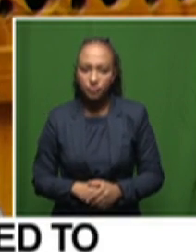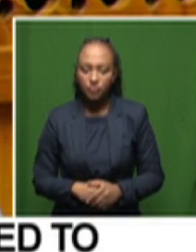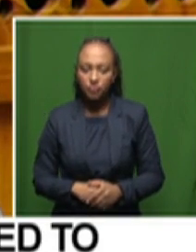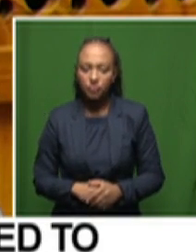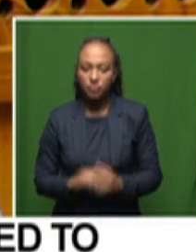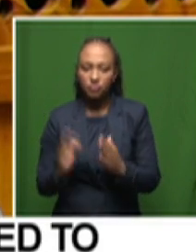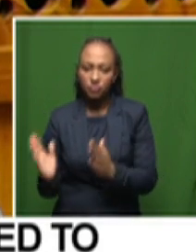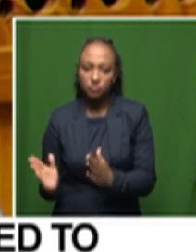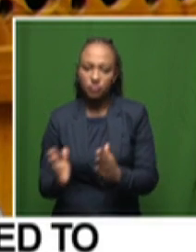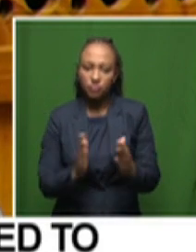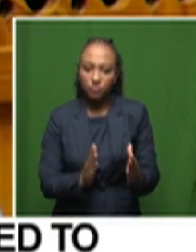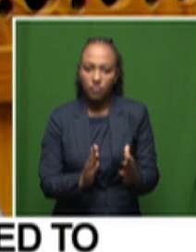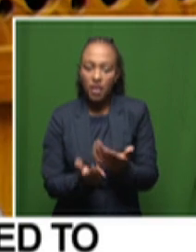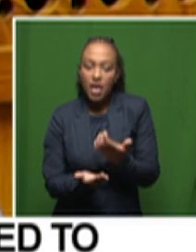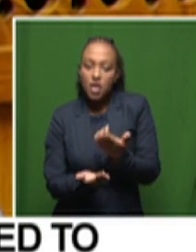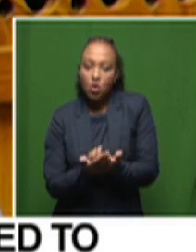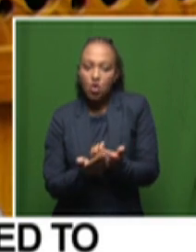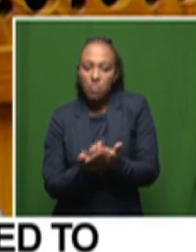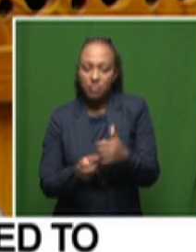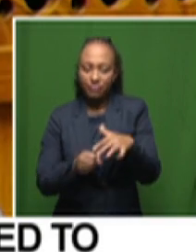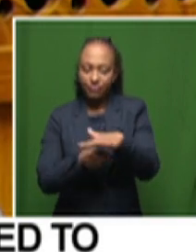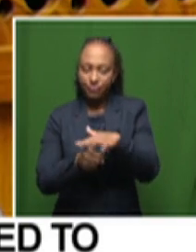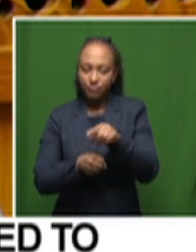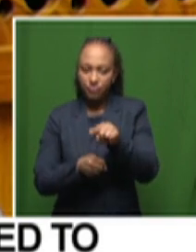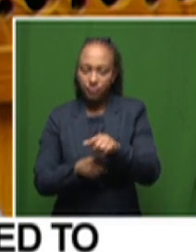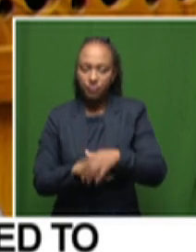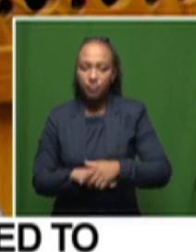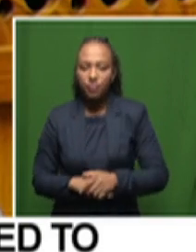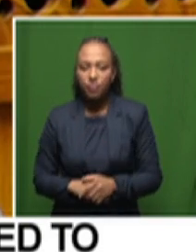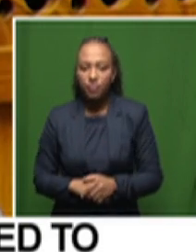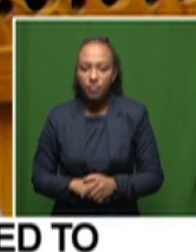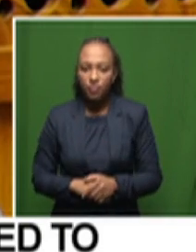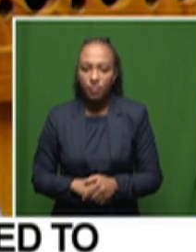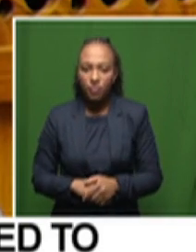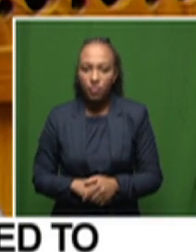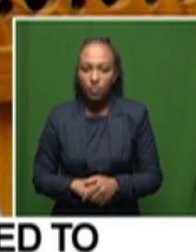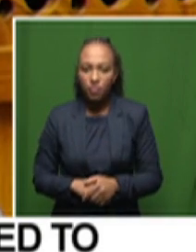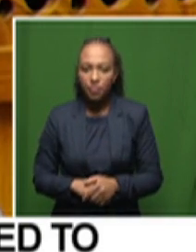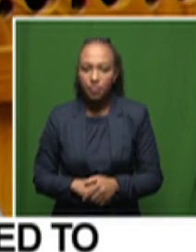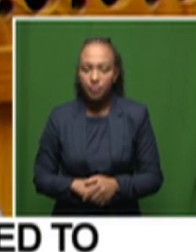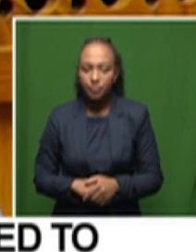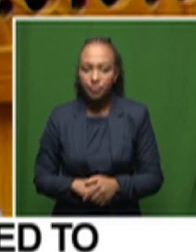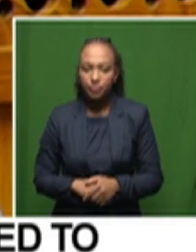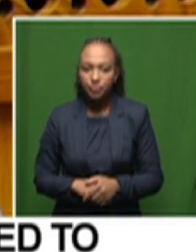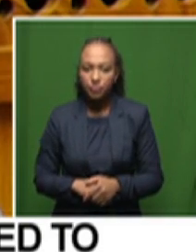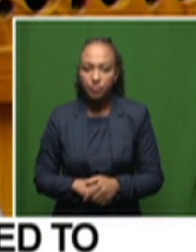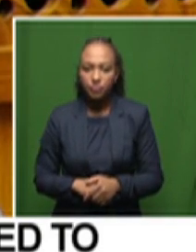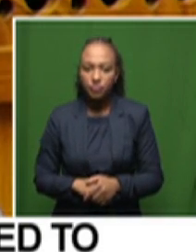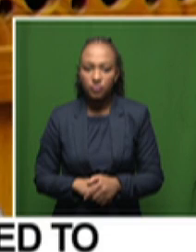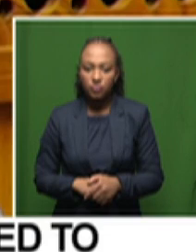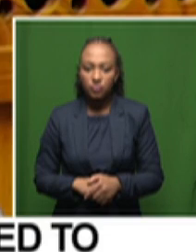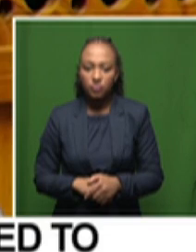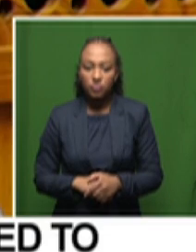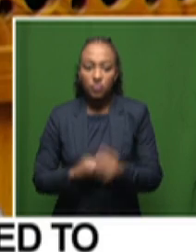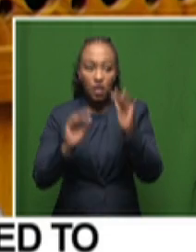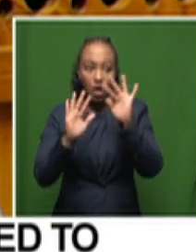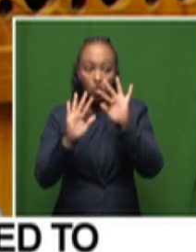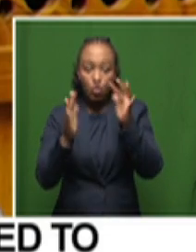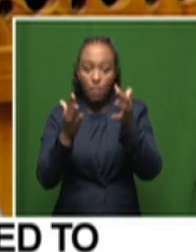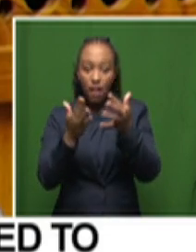Turning now to the economic context. A sharp and hopefully short global recession is